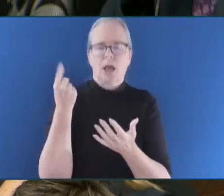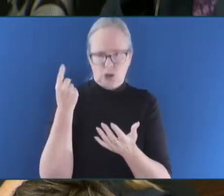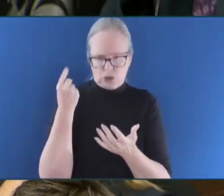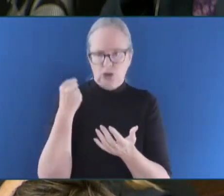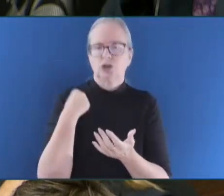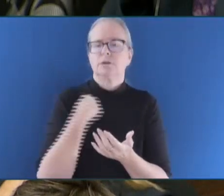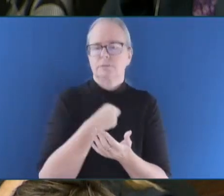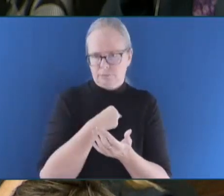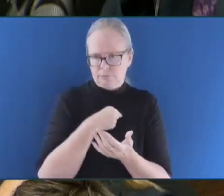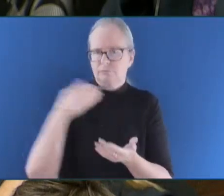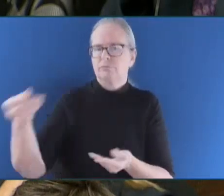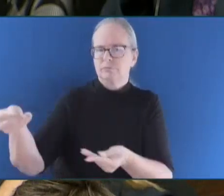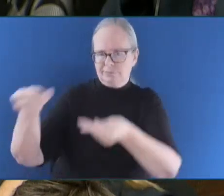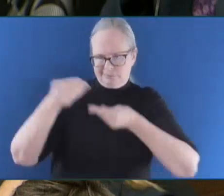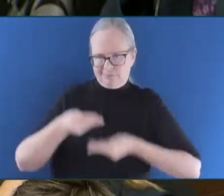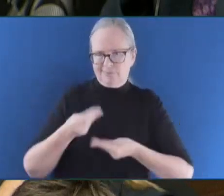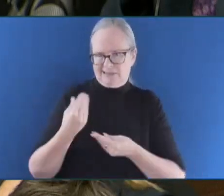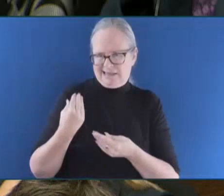and I hope to have